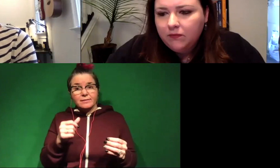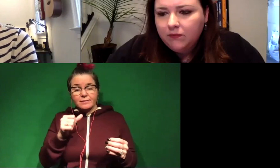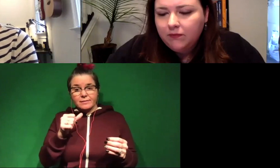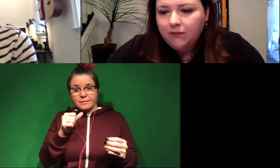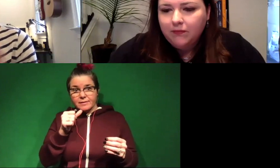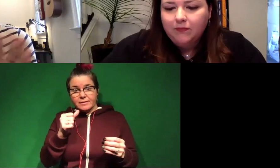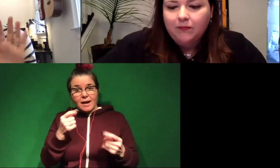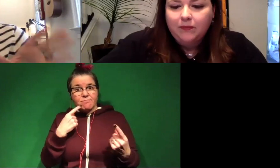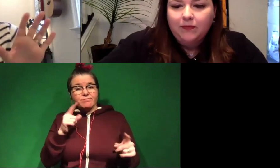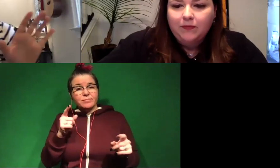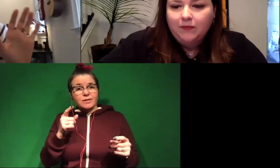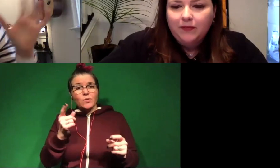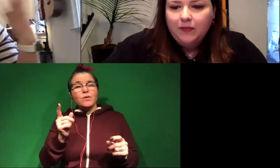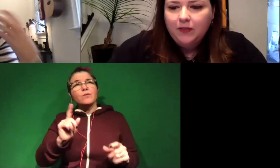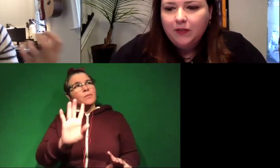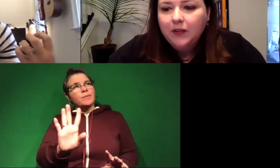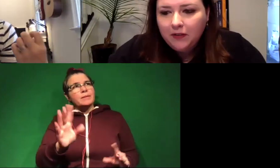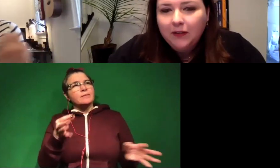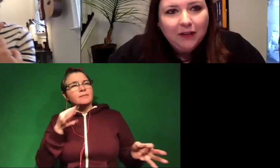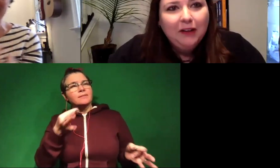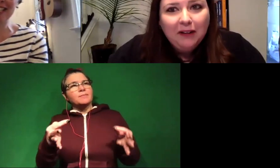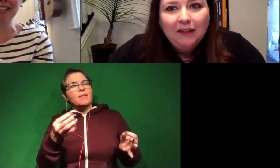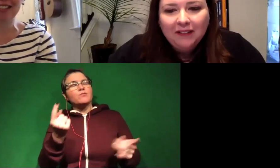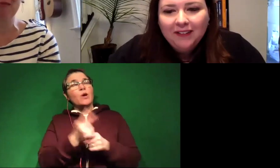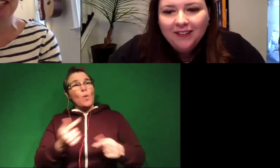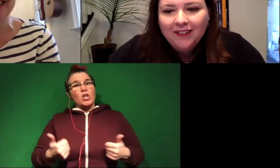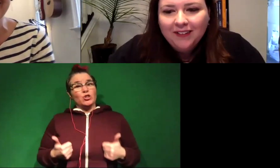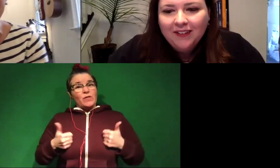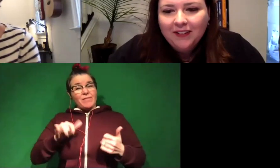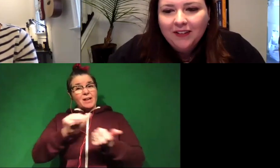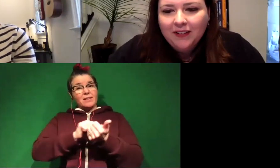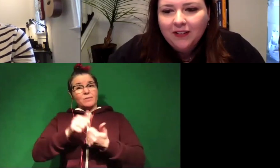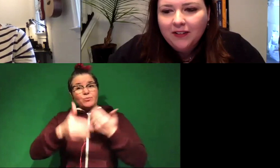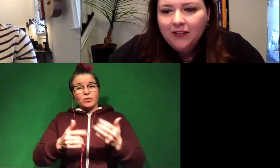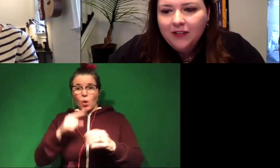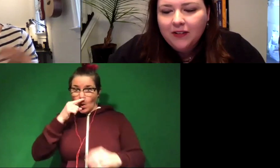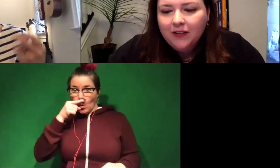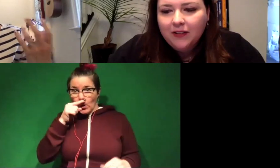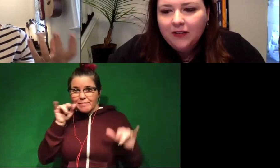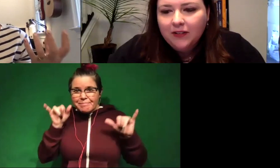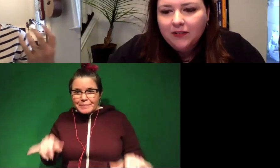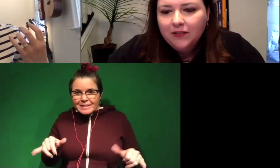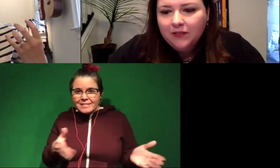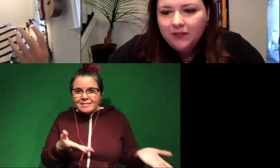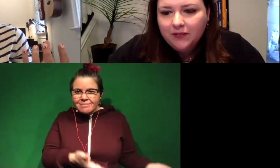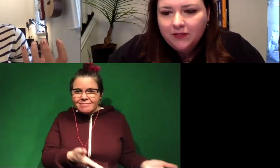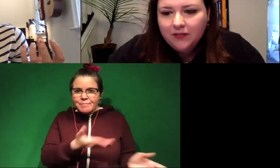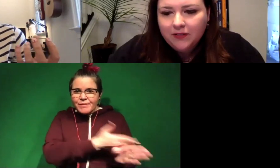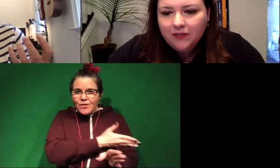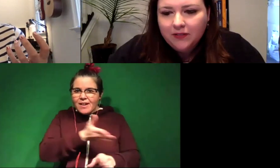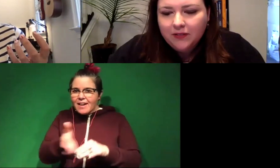or the only thing that survives that digestion process. is corn, and it just has a really